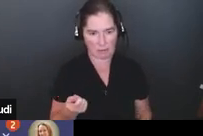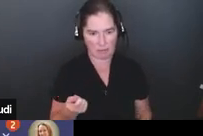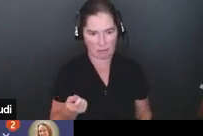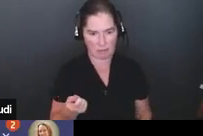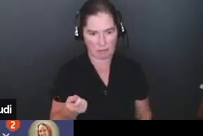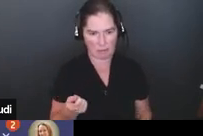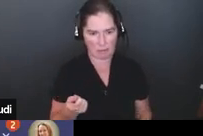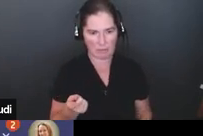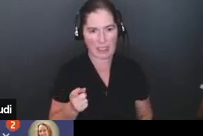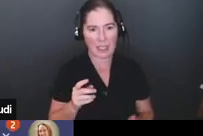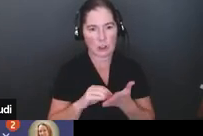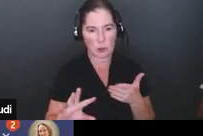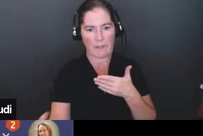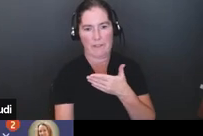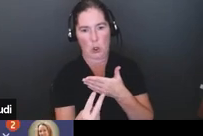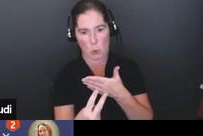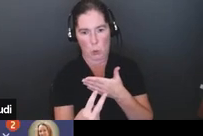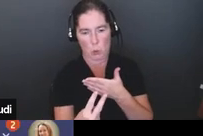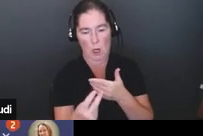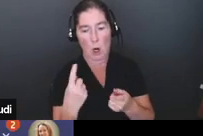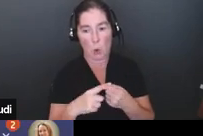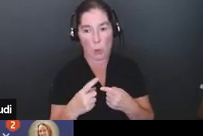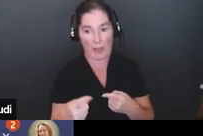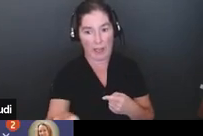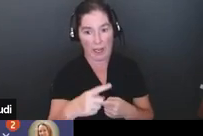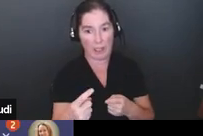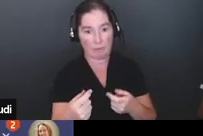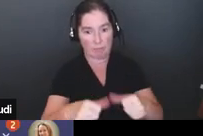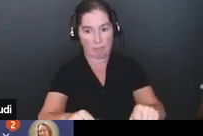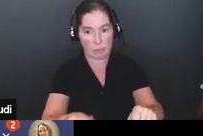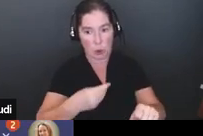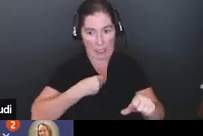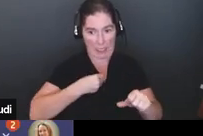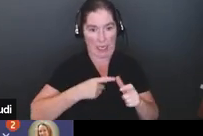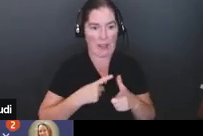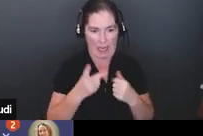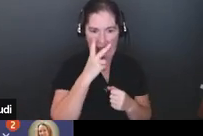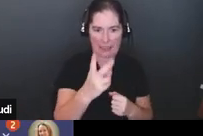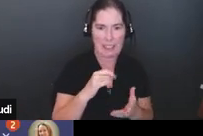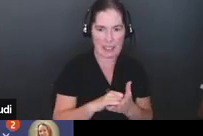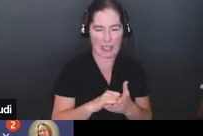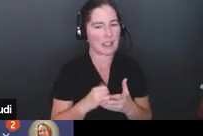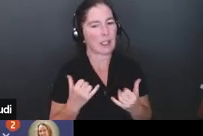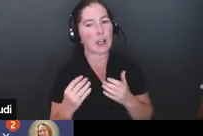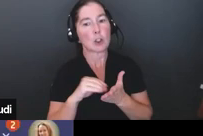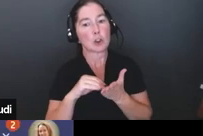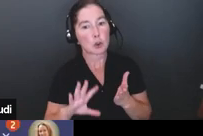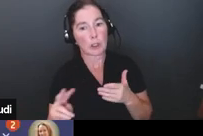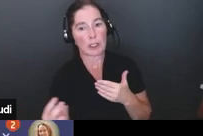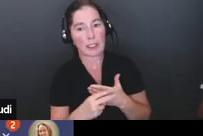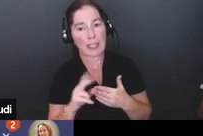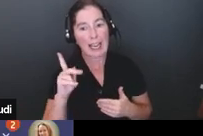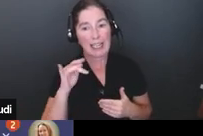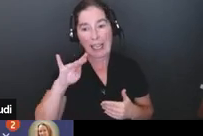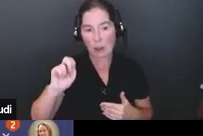this is their view. When my student turns it in, I'll be able to see that they've turned it in. So this is the student side. This is Catherine.